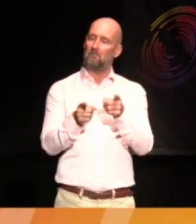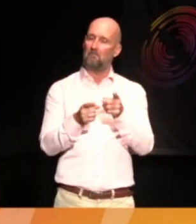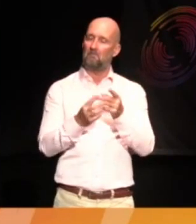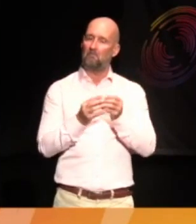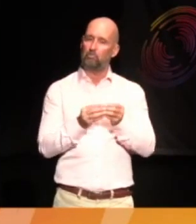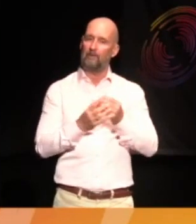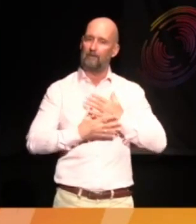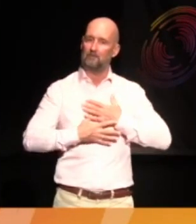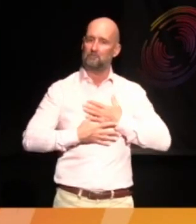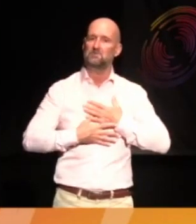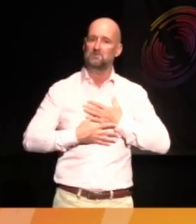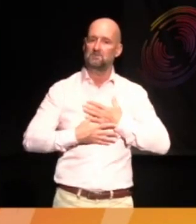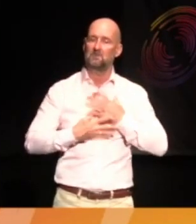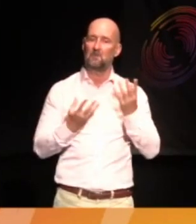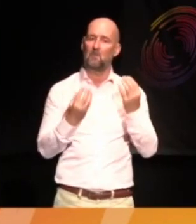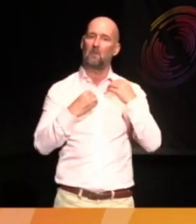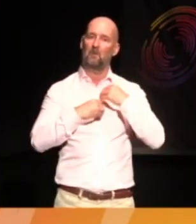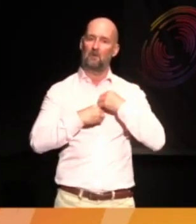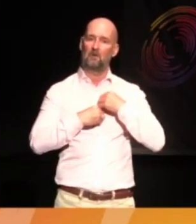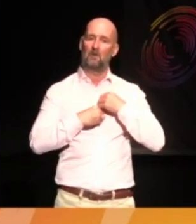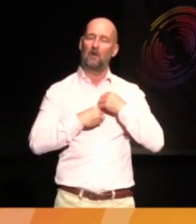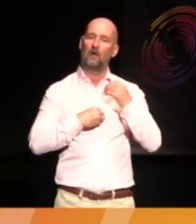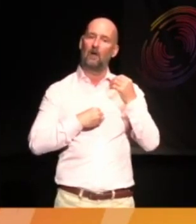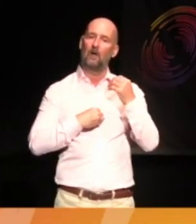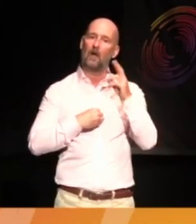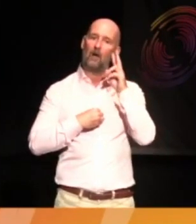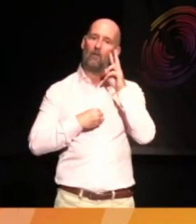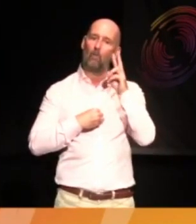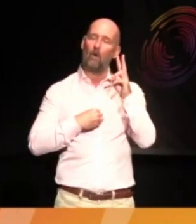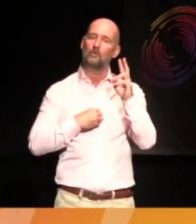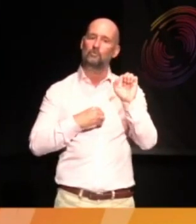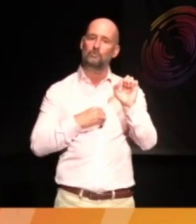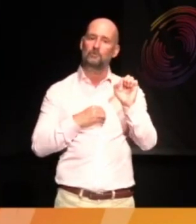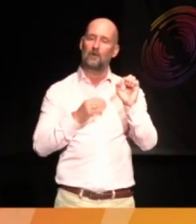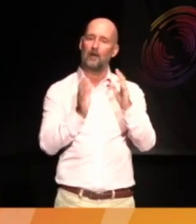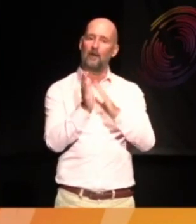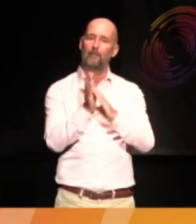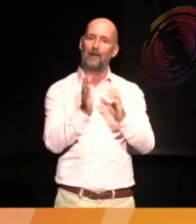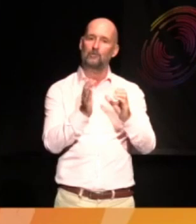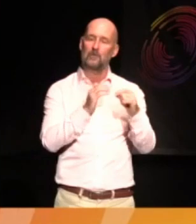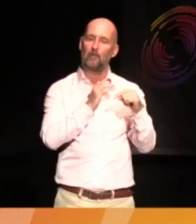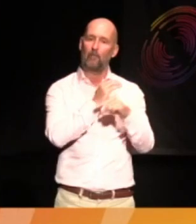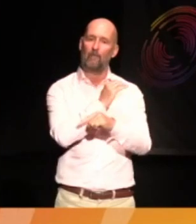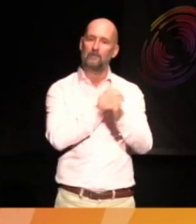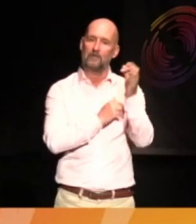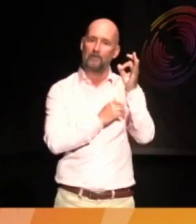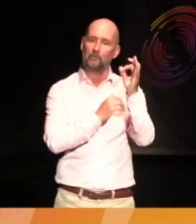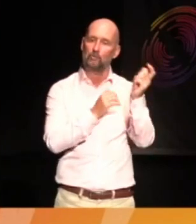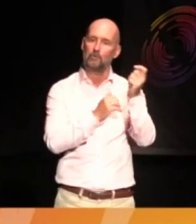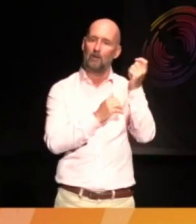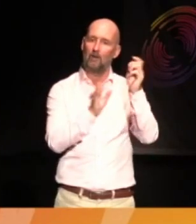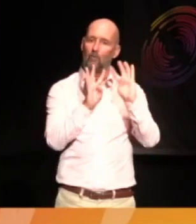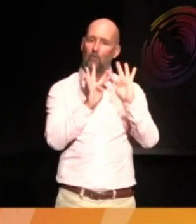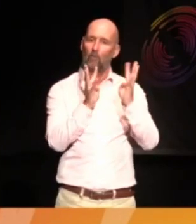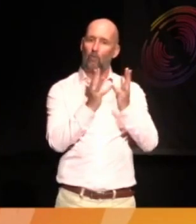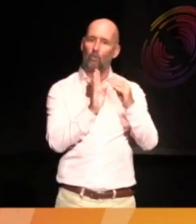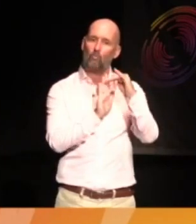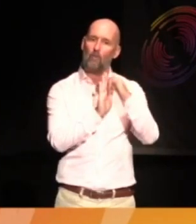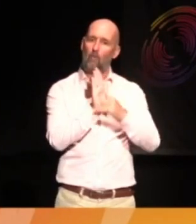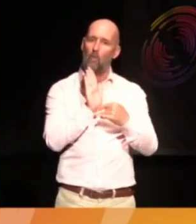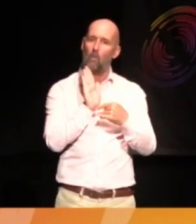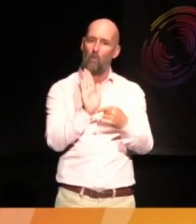say today, and I did watch the celebratory launch of Manchester Poverty Commission's report,